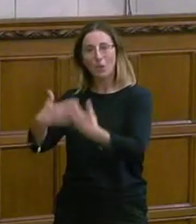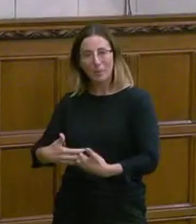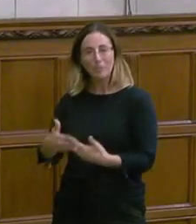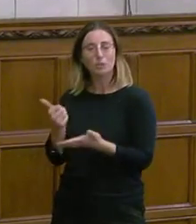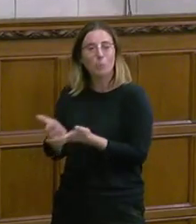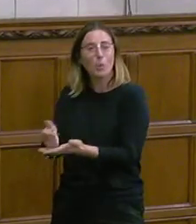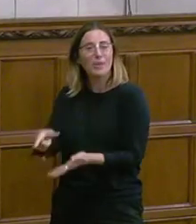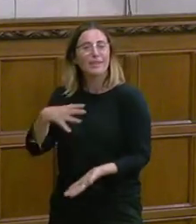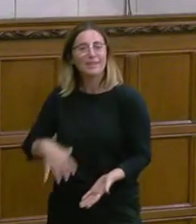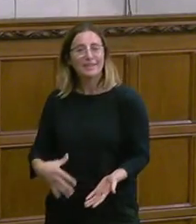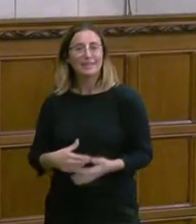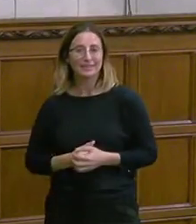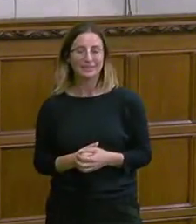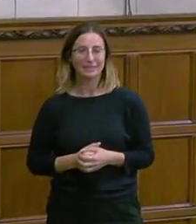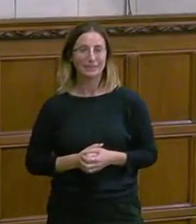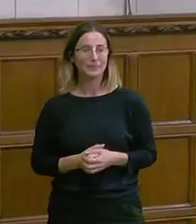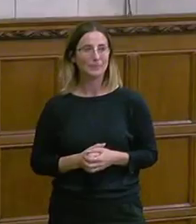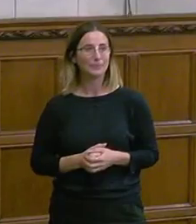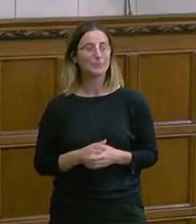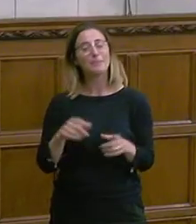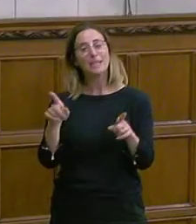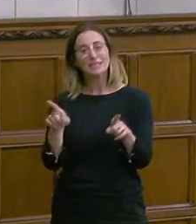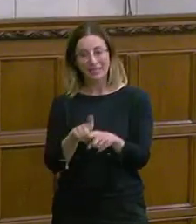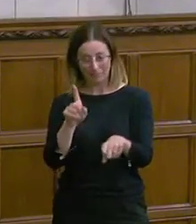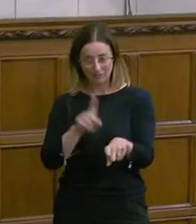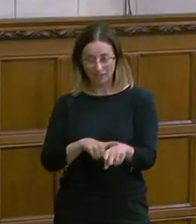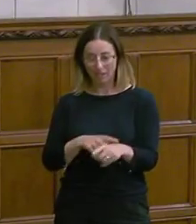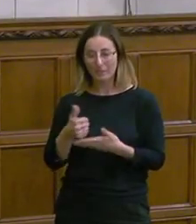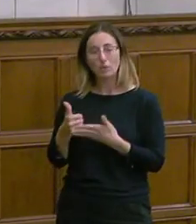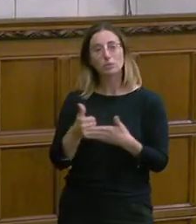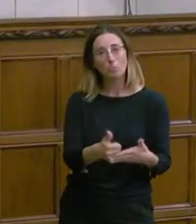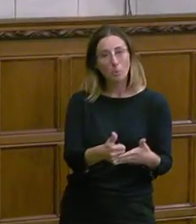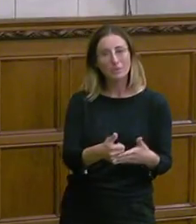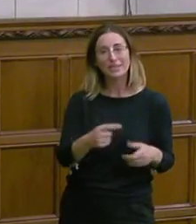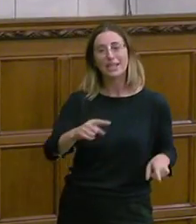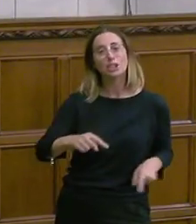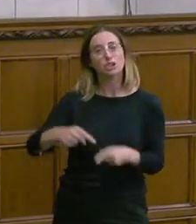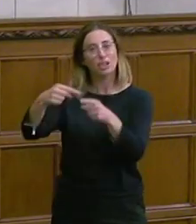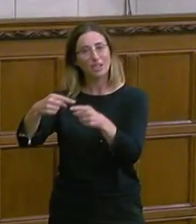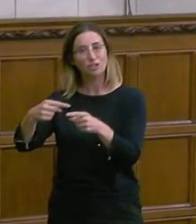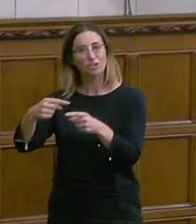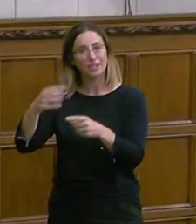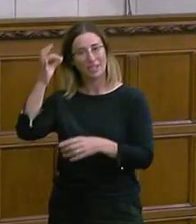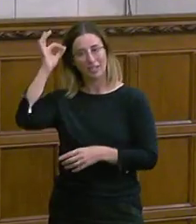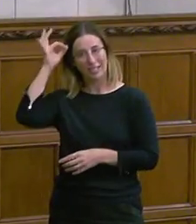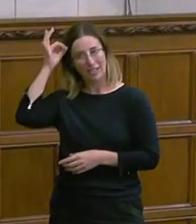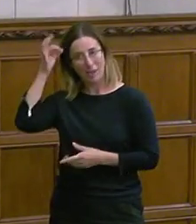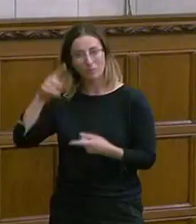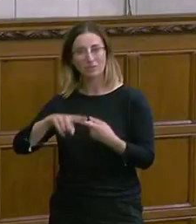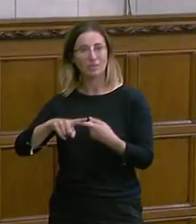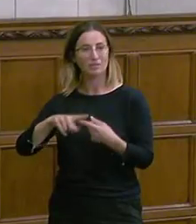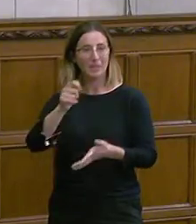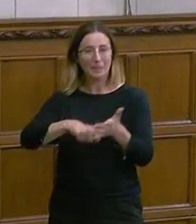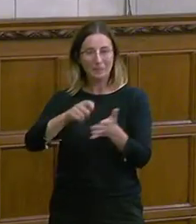few moments, and of course supporting and challenging local authorities and clinical commissioning groups to become more effective planners and